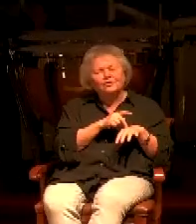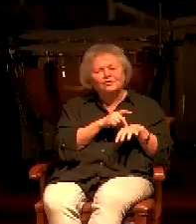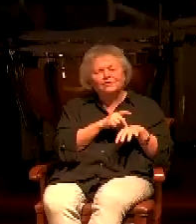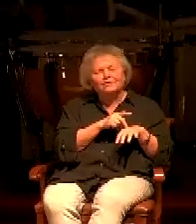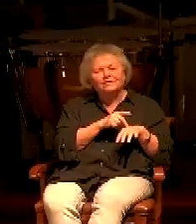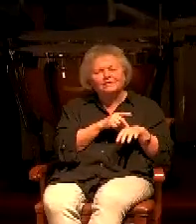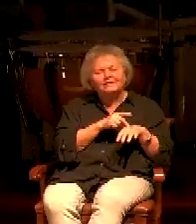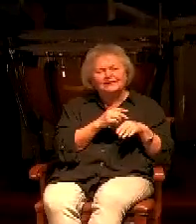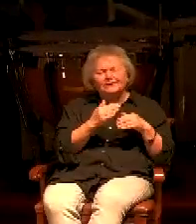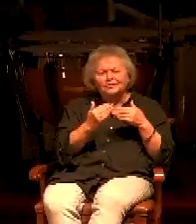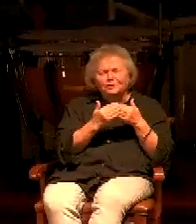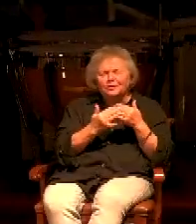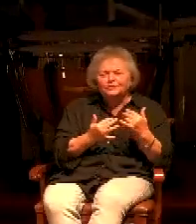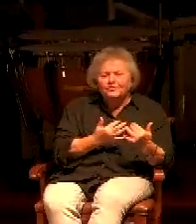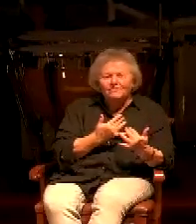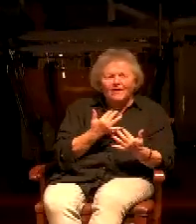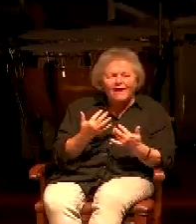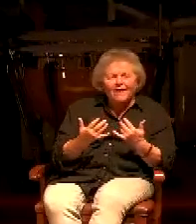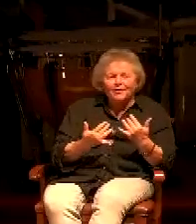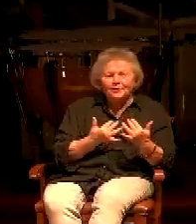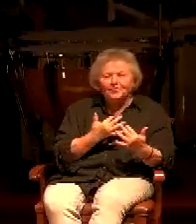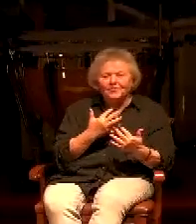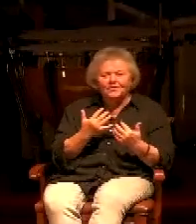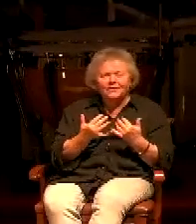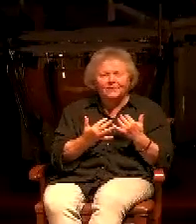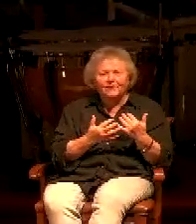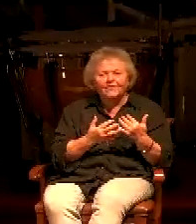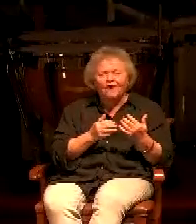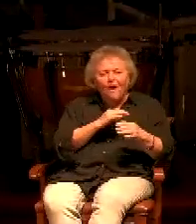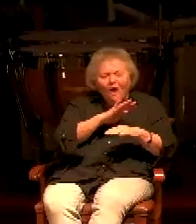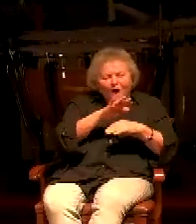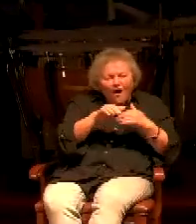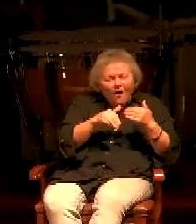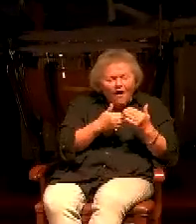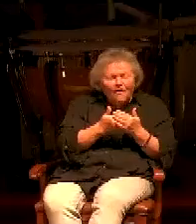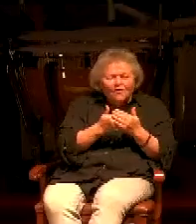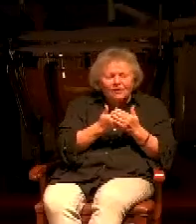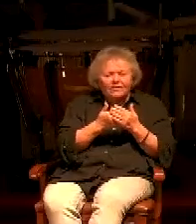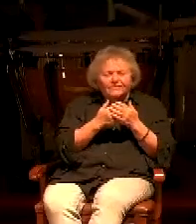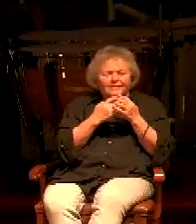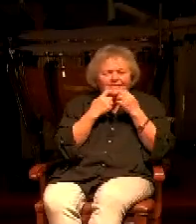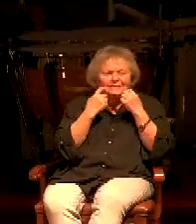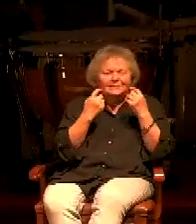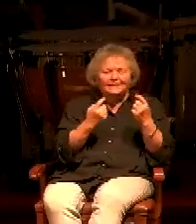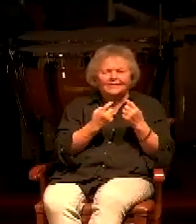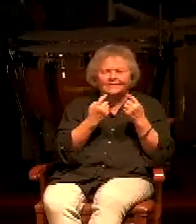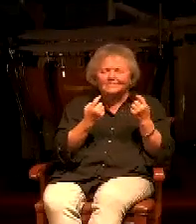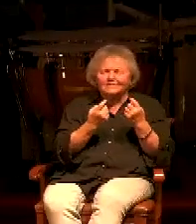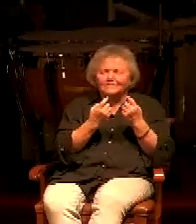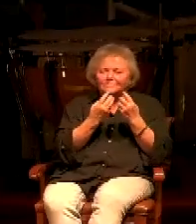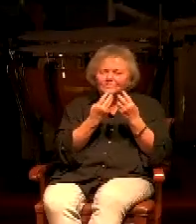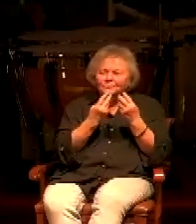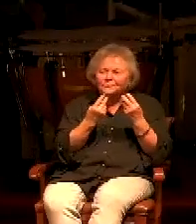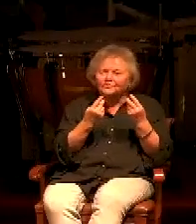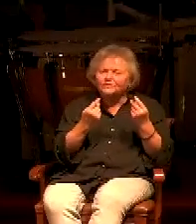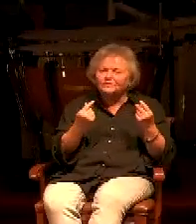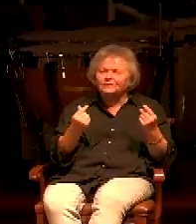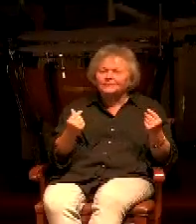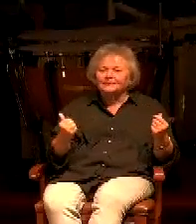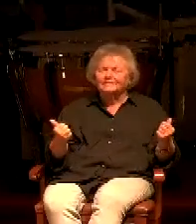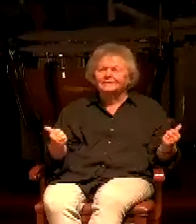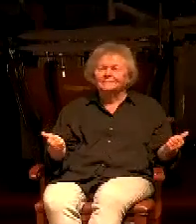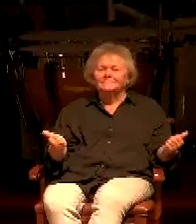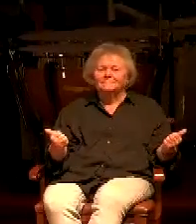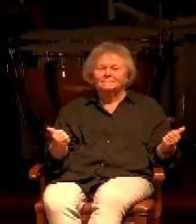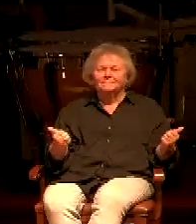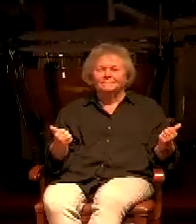fire, all of Peter's sins are washed away. Because the rooster crowing may have meant something